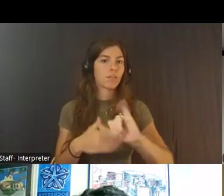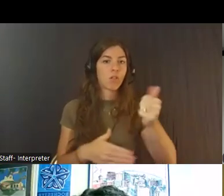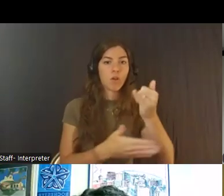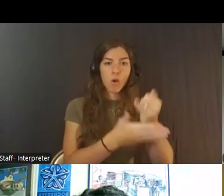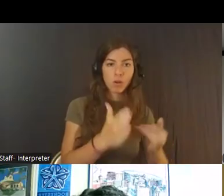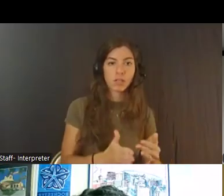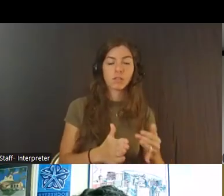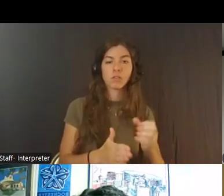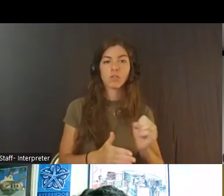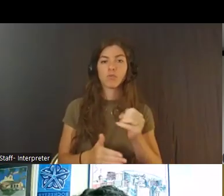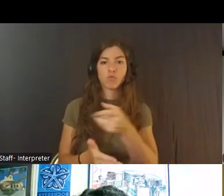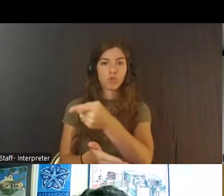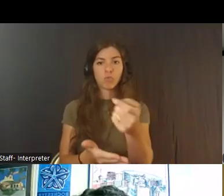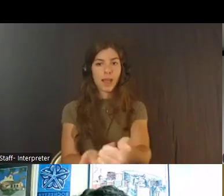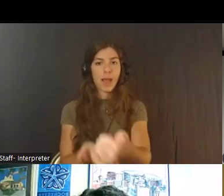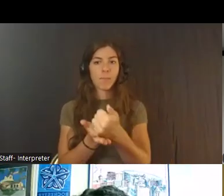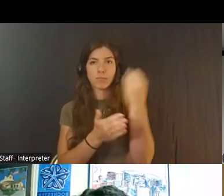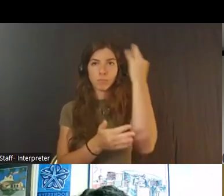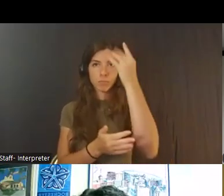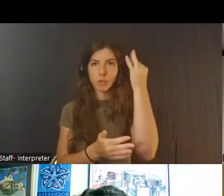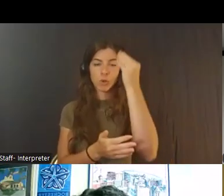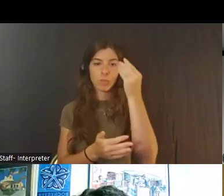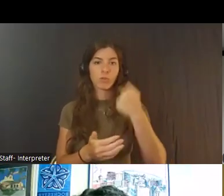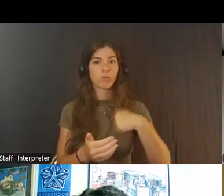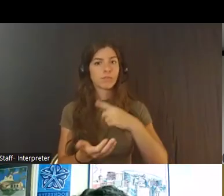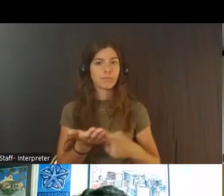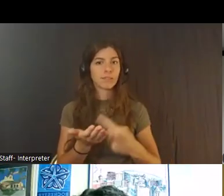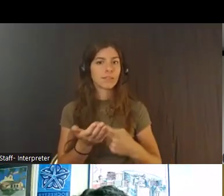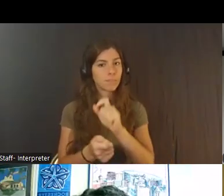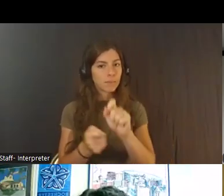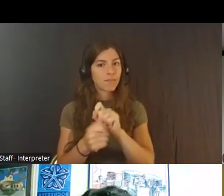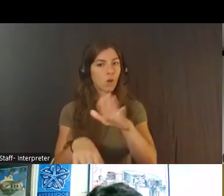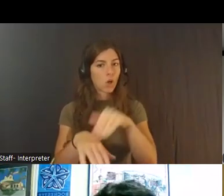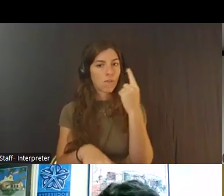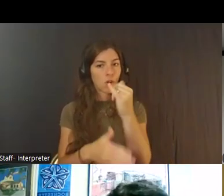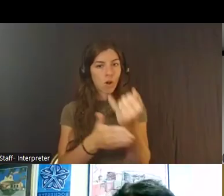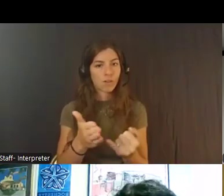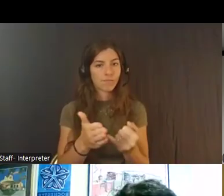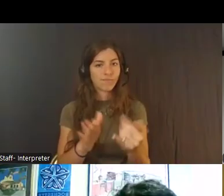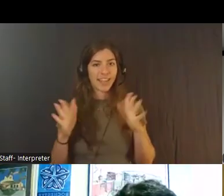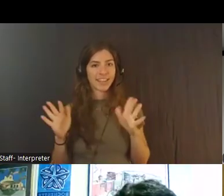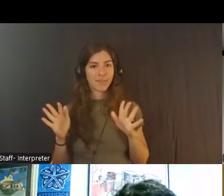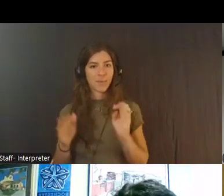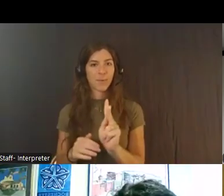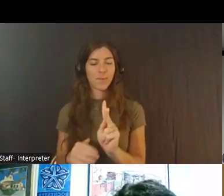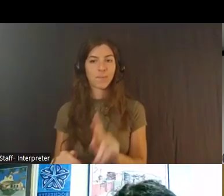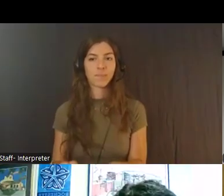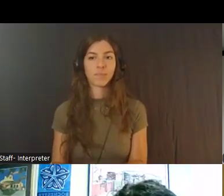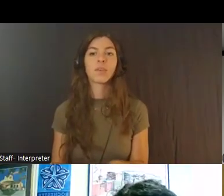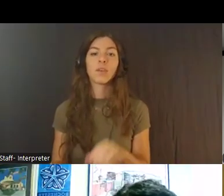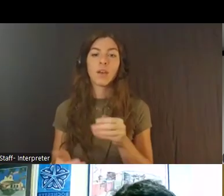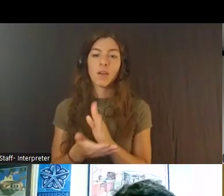us brainstorm that as we're talking about specific calls for art. That's it. Okay. All right. Thank